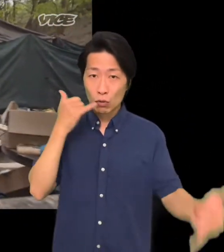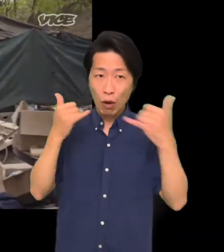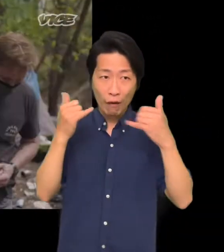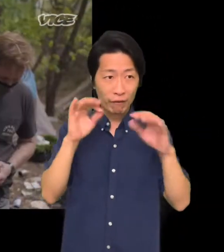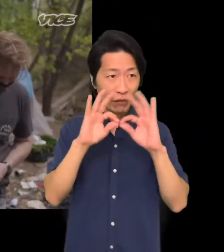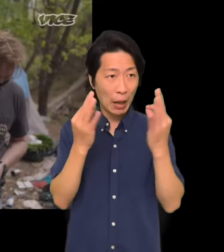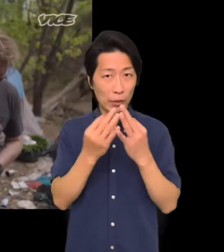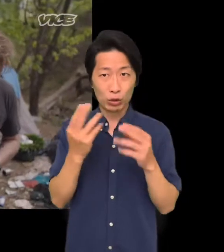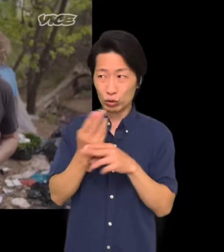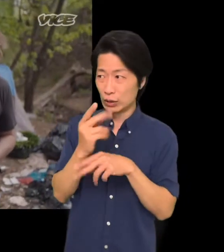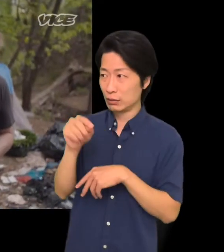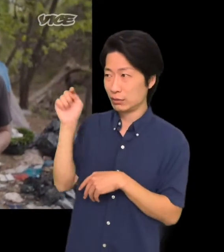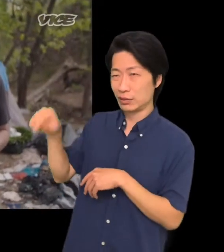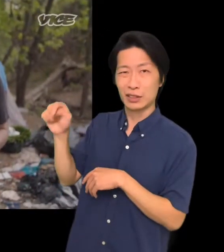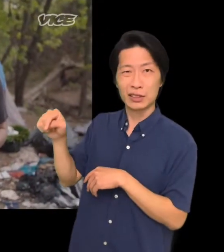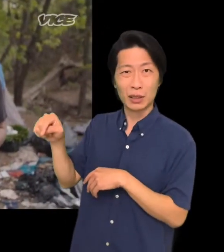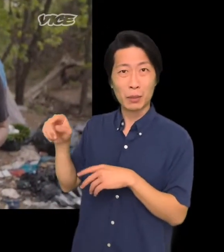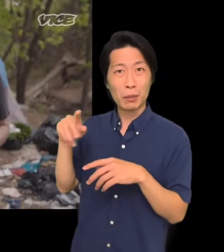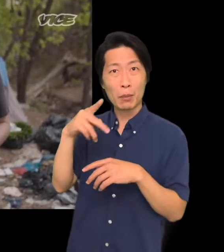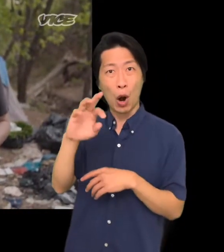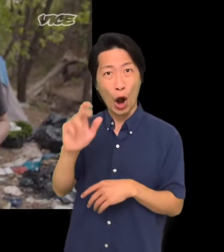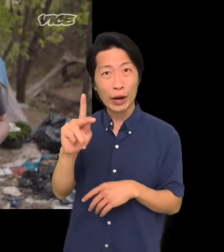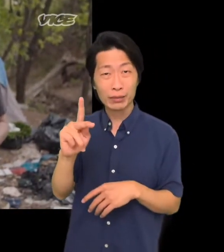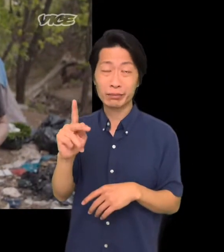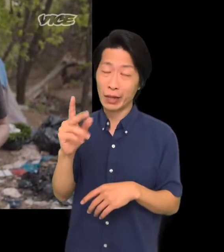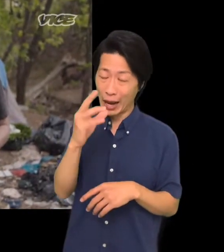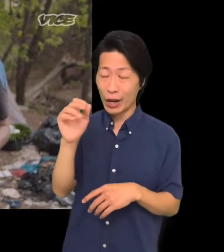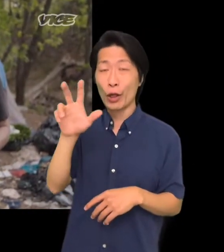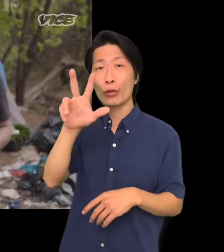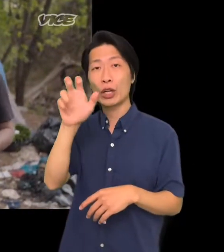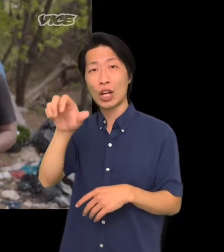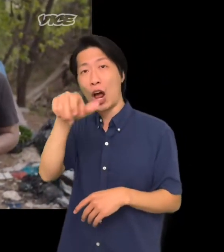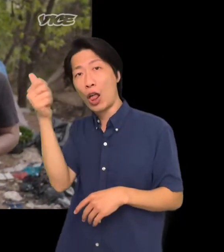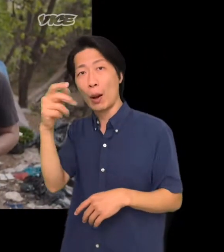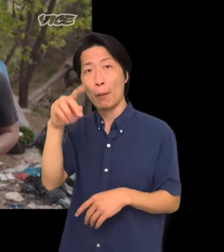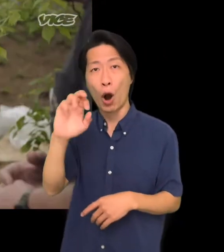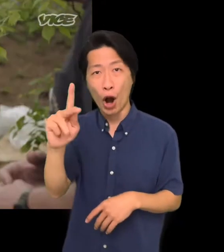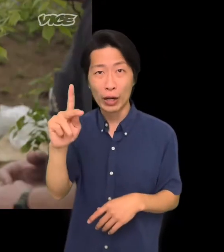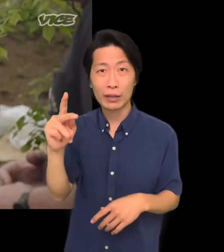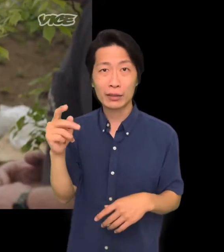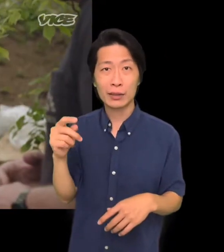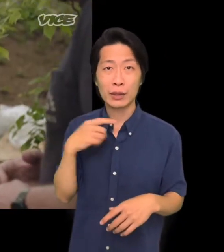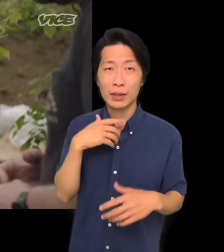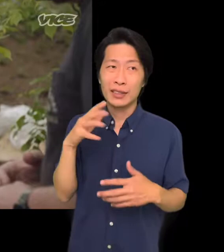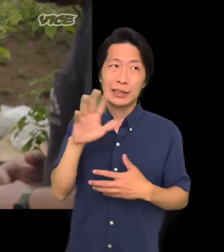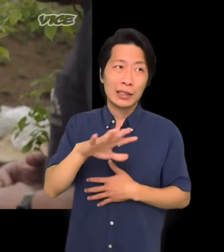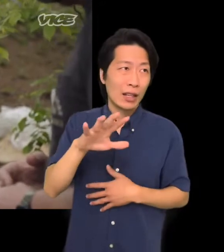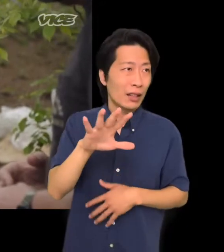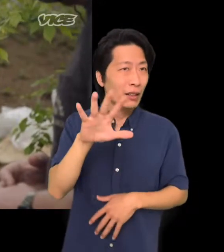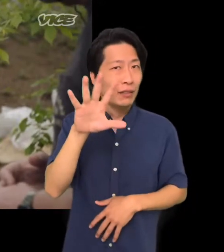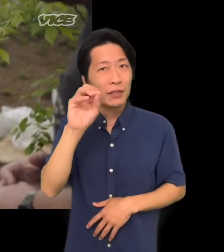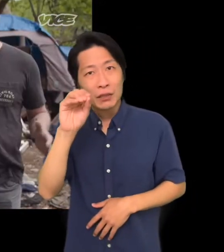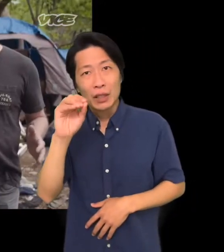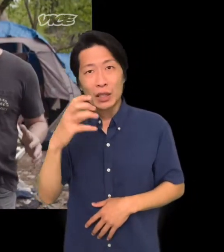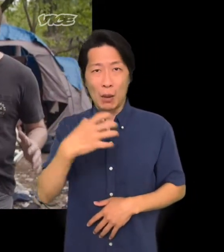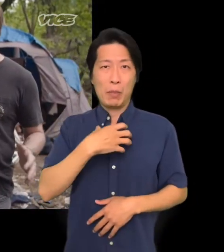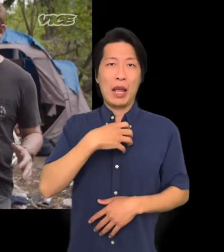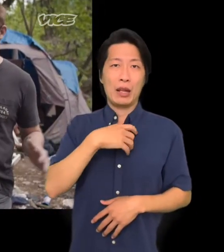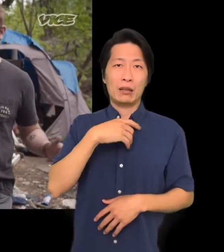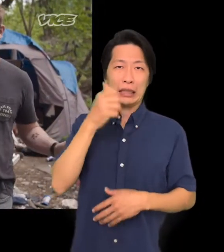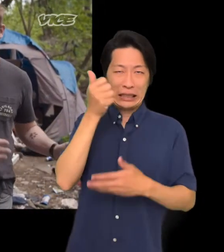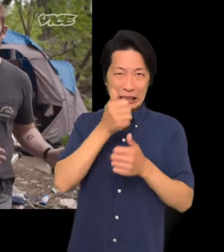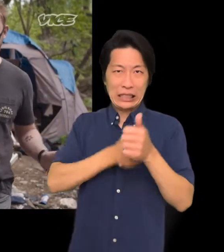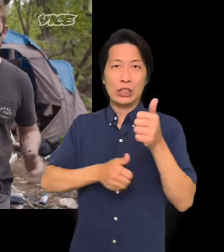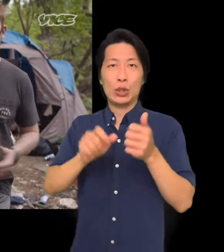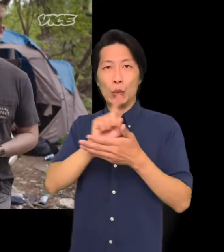from families using this park? Using this park and 300 other parks. We roughly get about 50